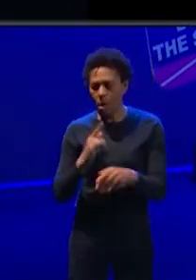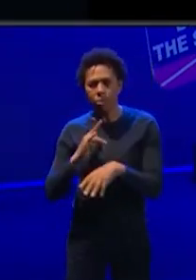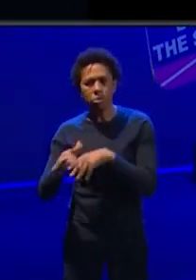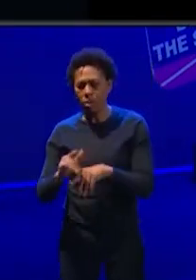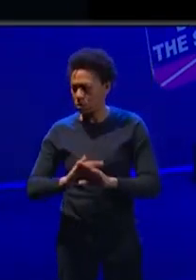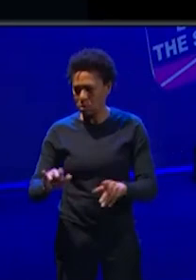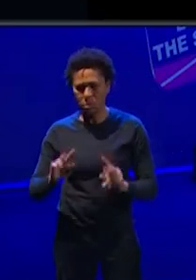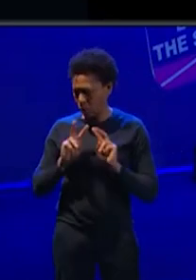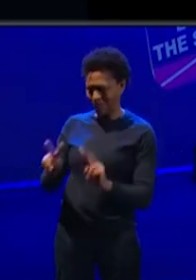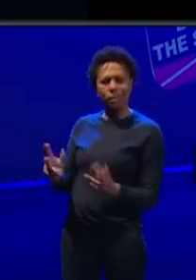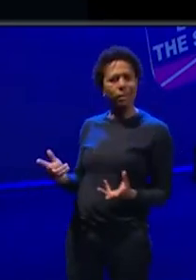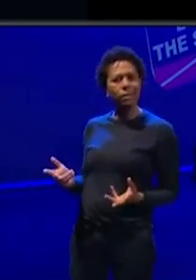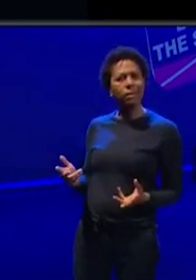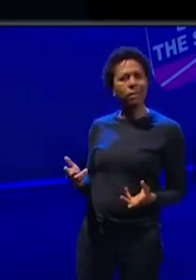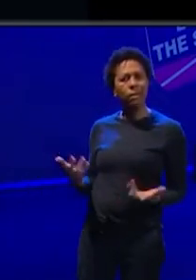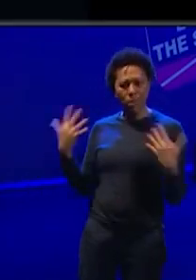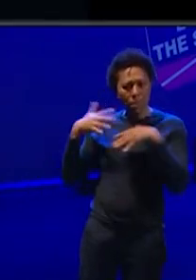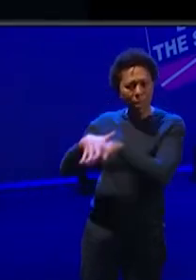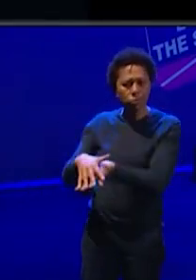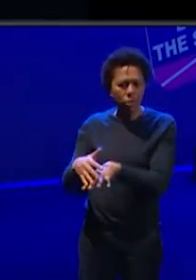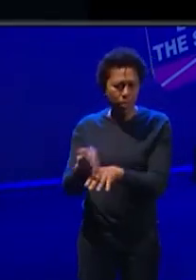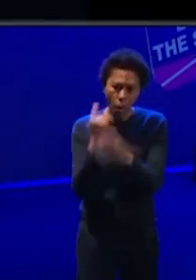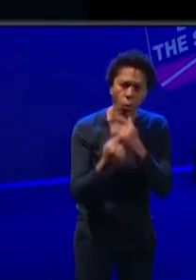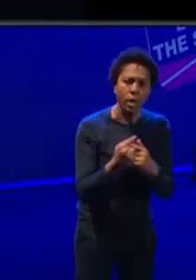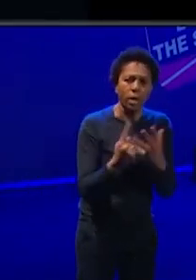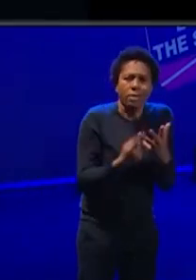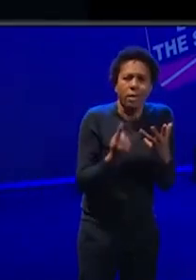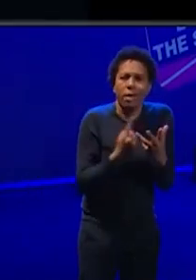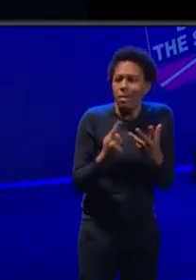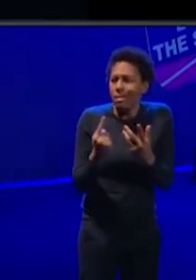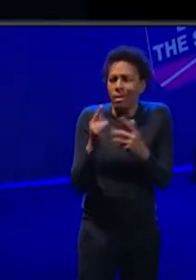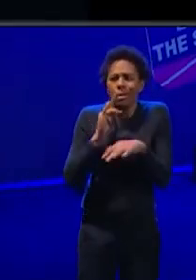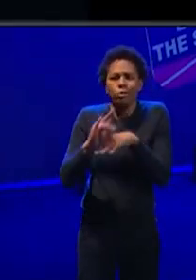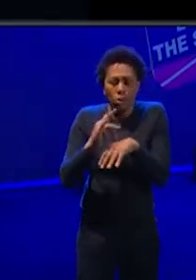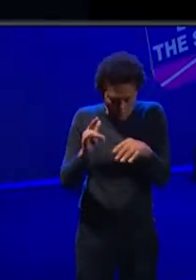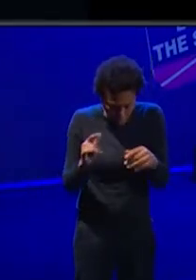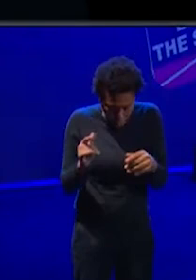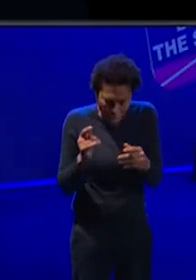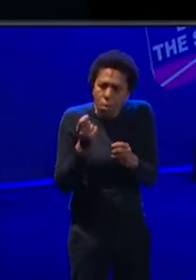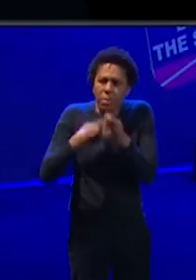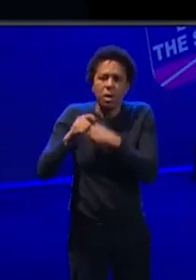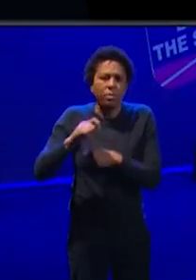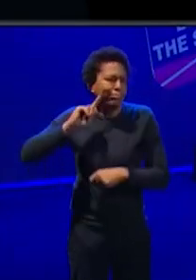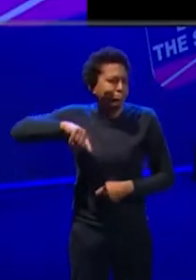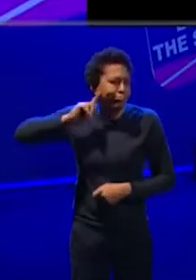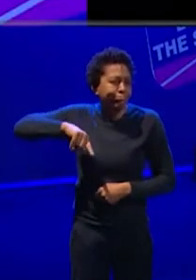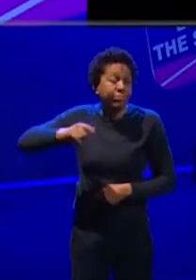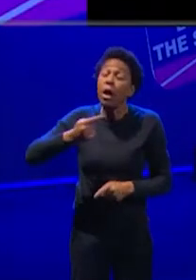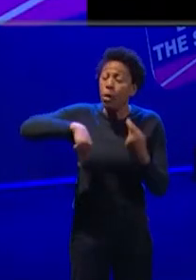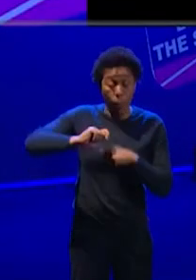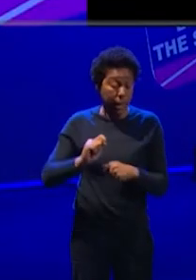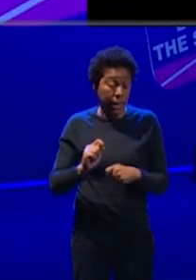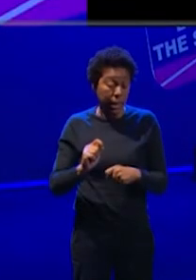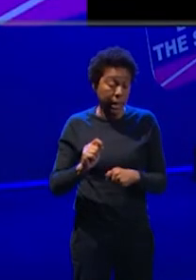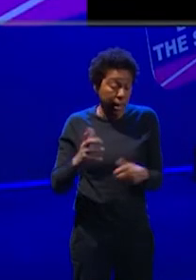bit of mainstream out in the wilderness. And we facilitate all three of those problems, every single